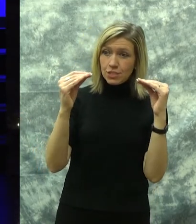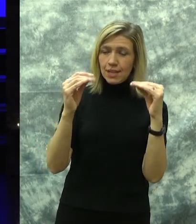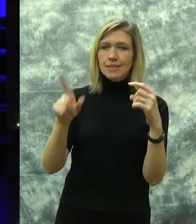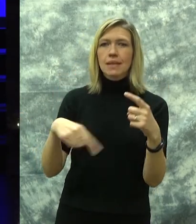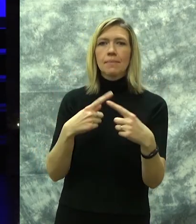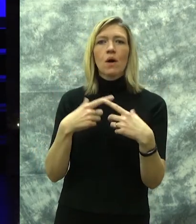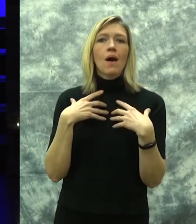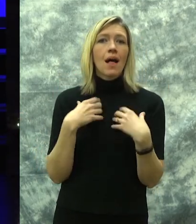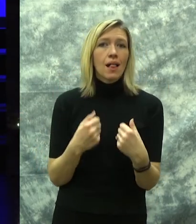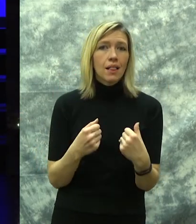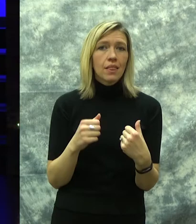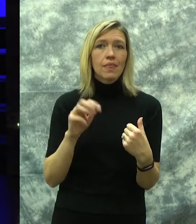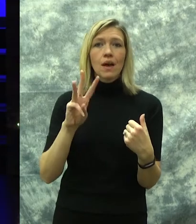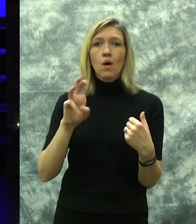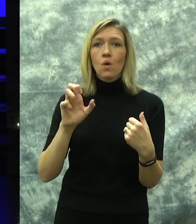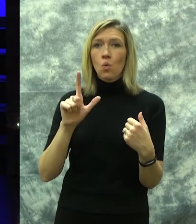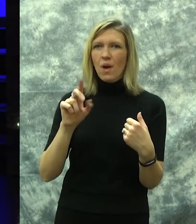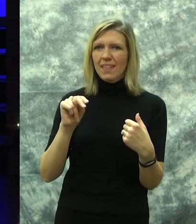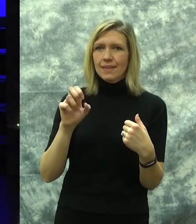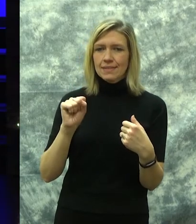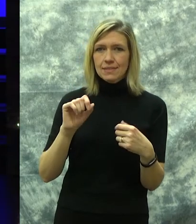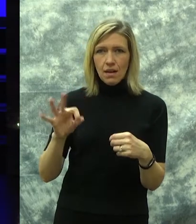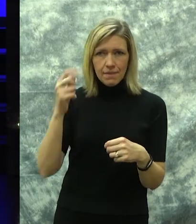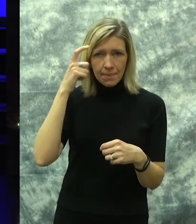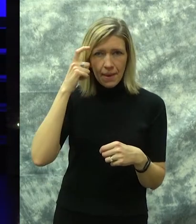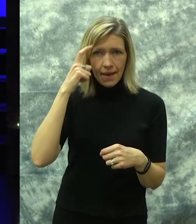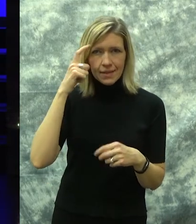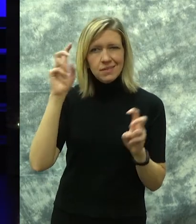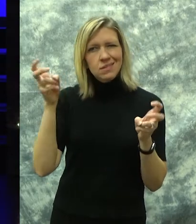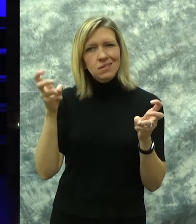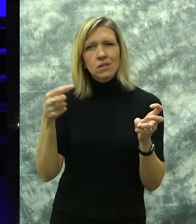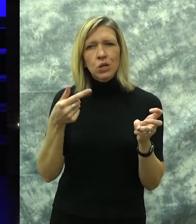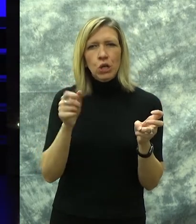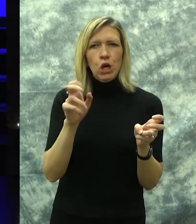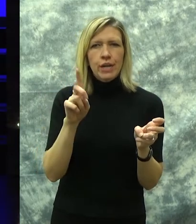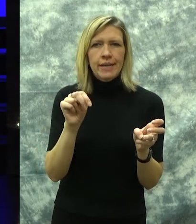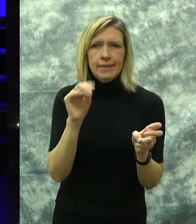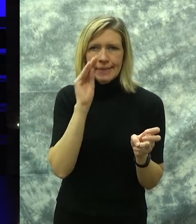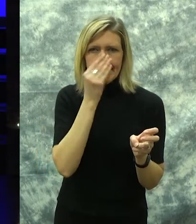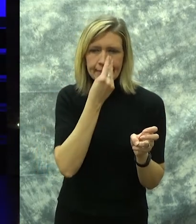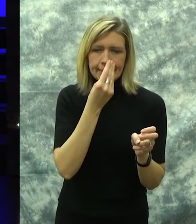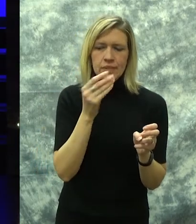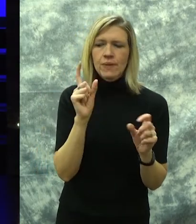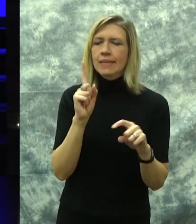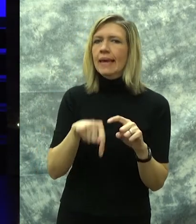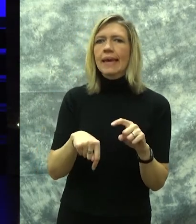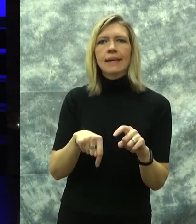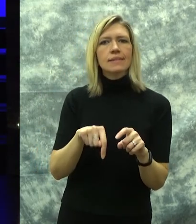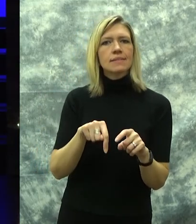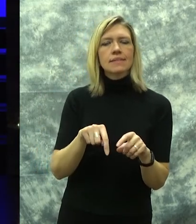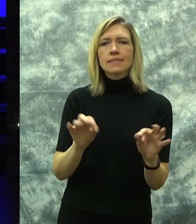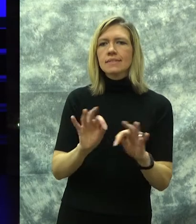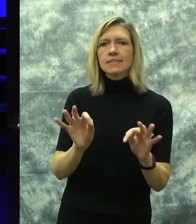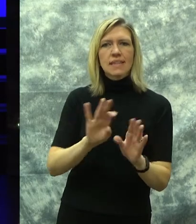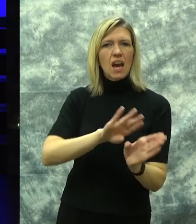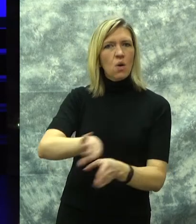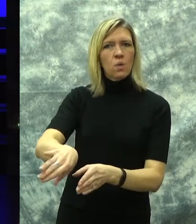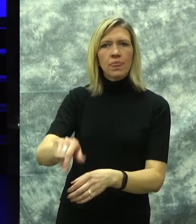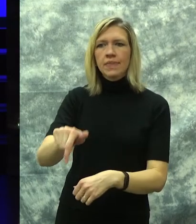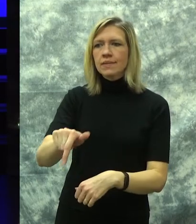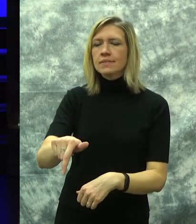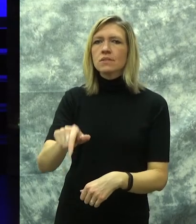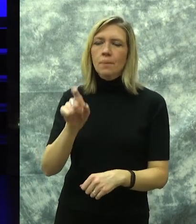the garden of the mind. And so we can't discount this. We must constantly, as Josh has said, take accountability for